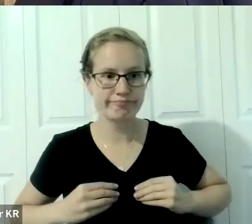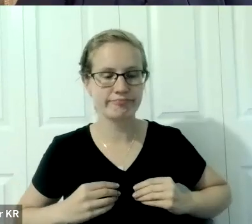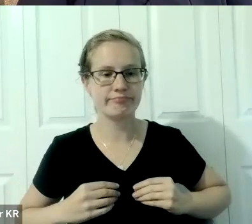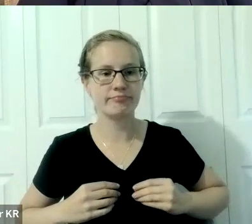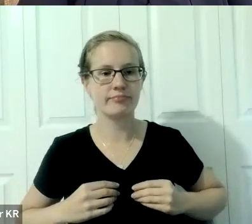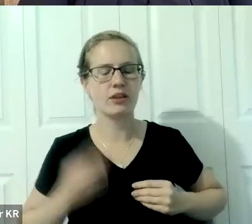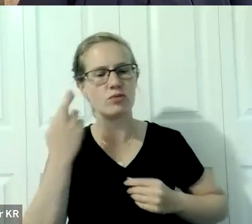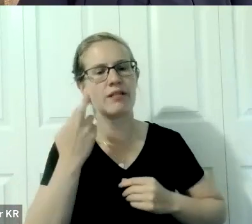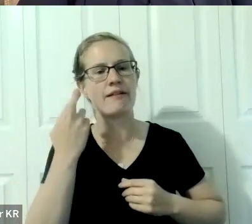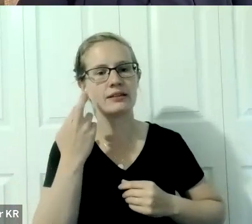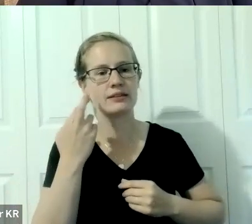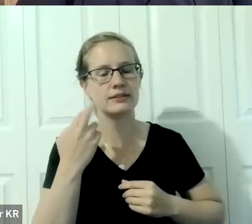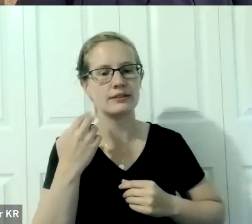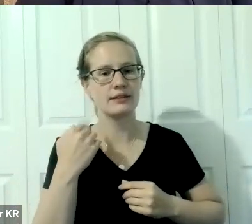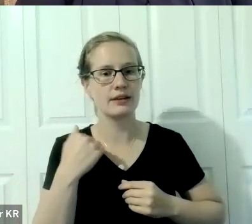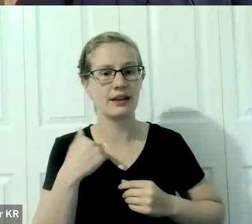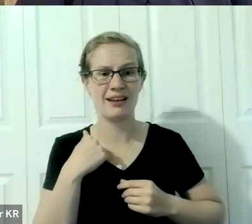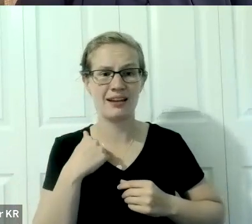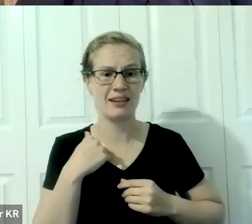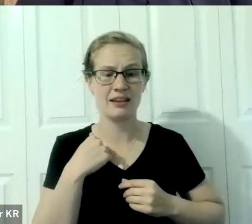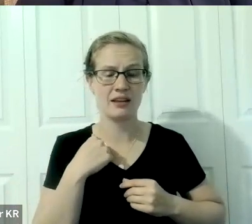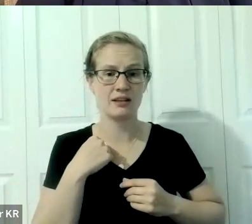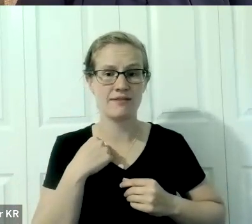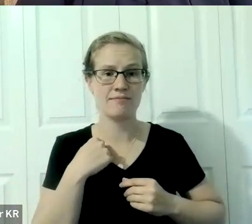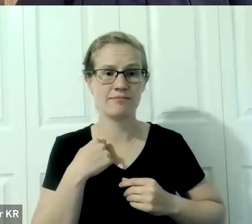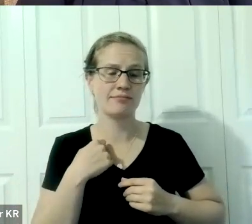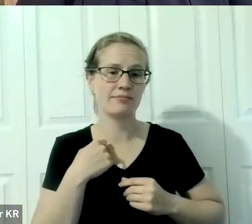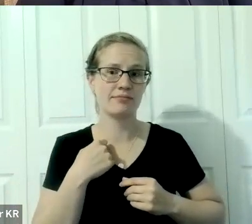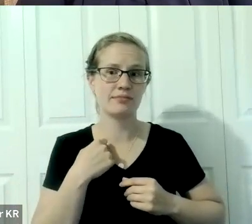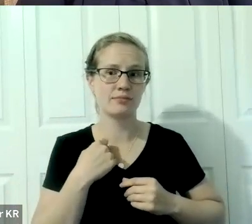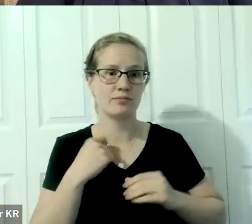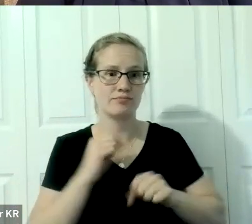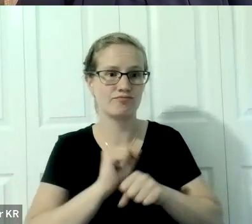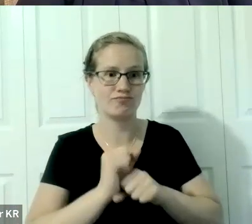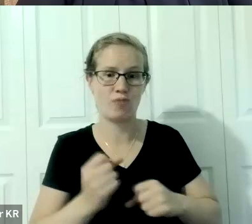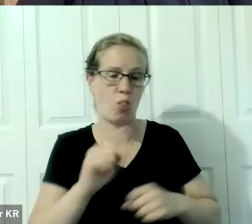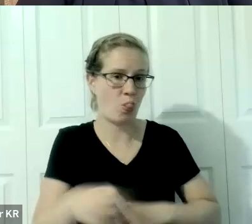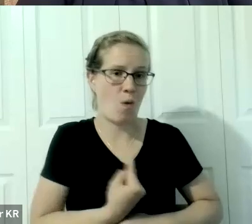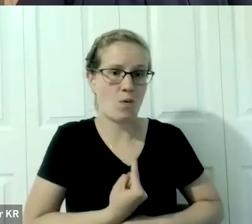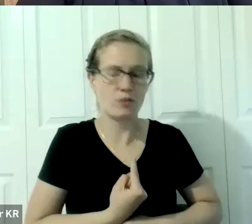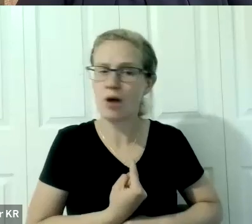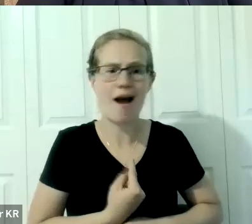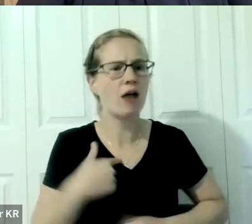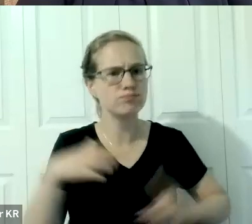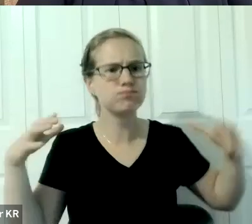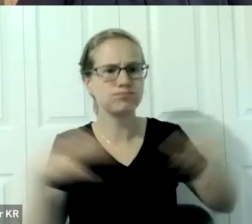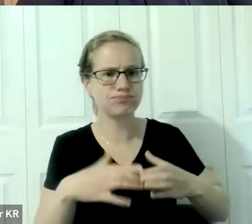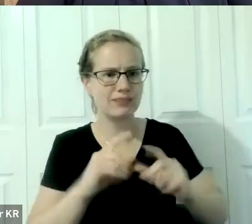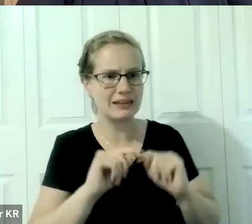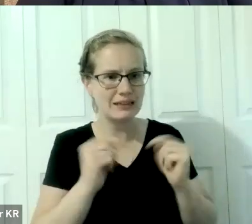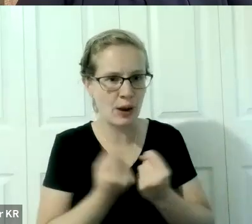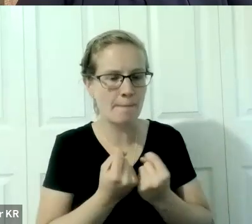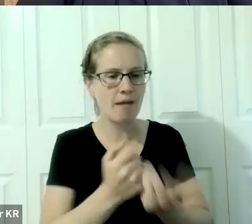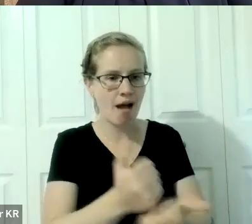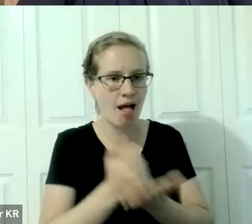I realized that I wasn't going to be able to battle this thing by myself. And so I really put together a team to